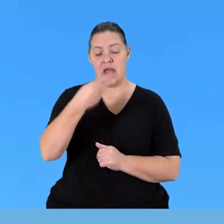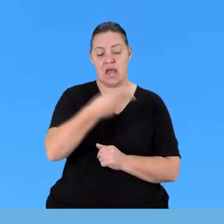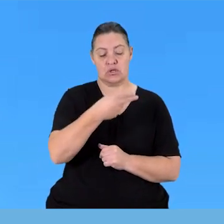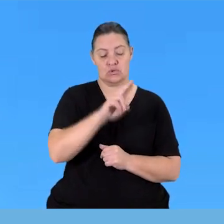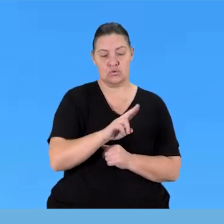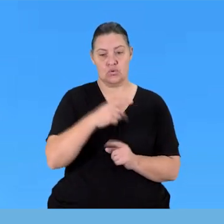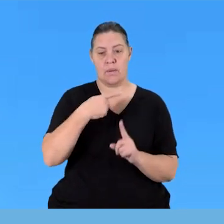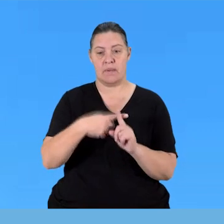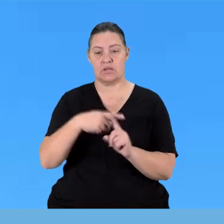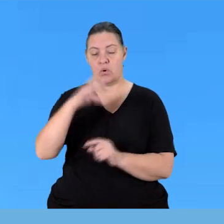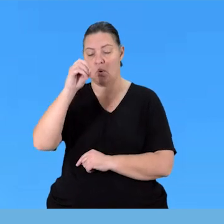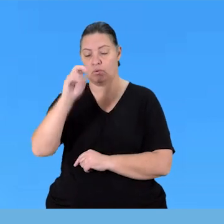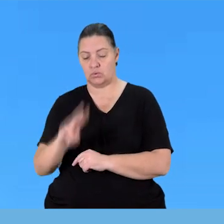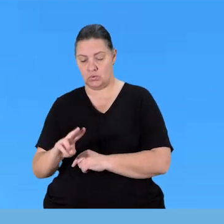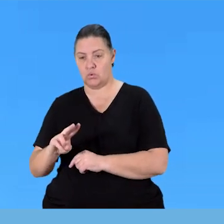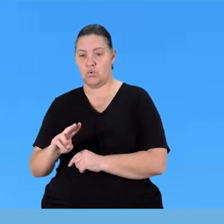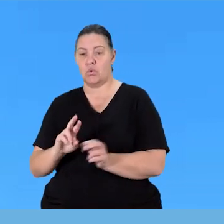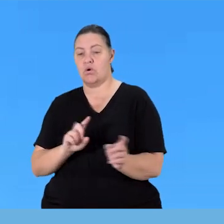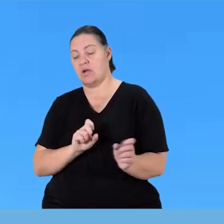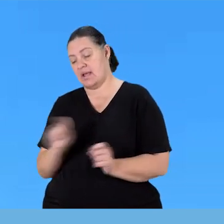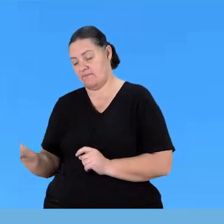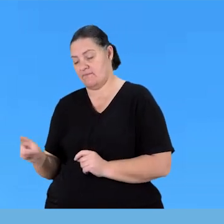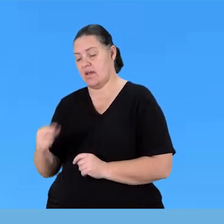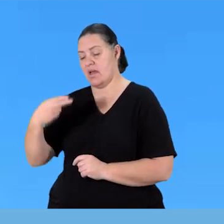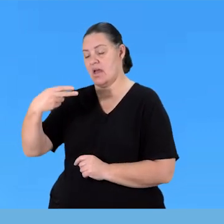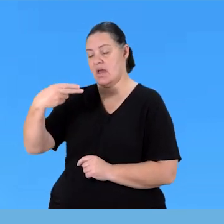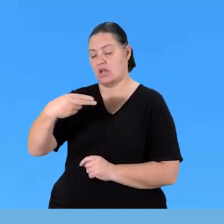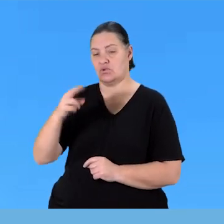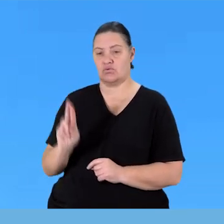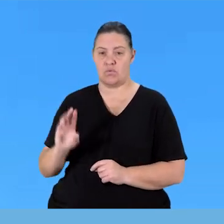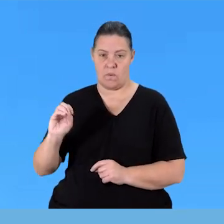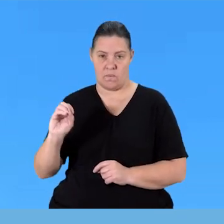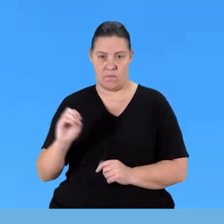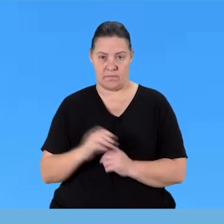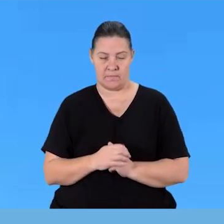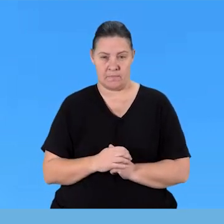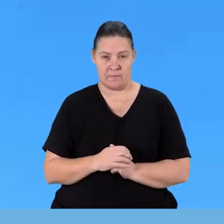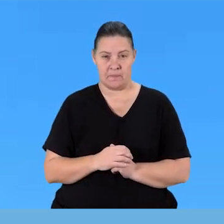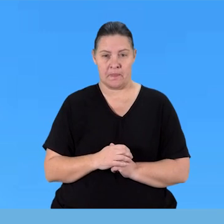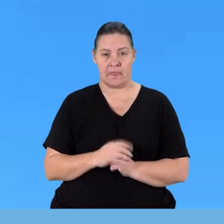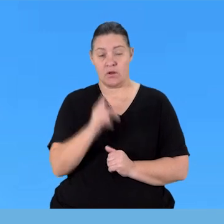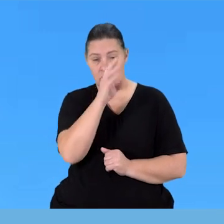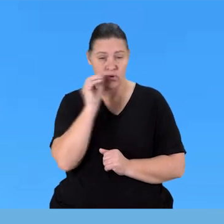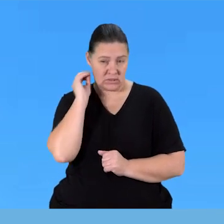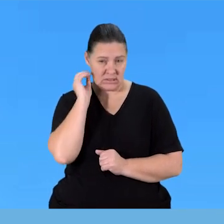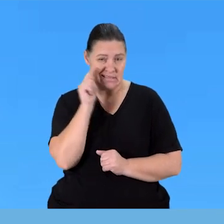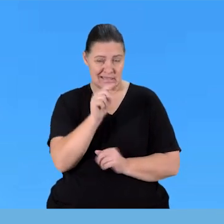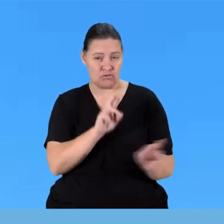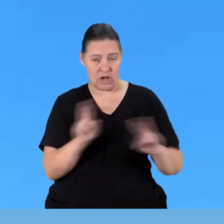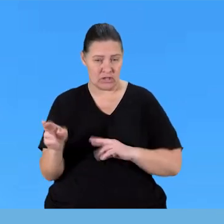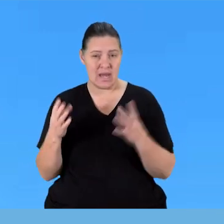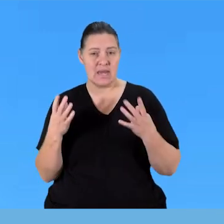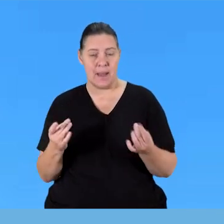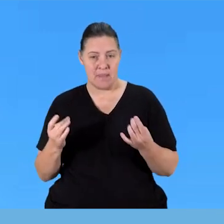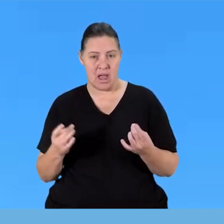plus O2 reacting to form H2O. Again, notice that on this reaction, the number